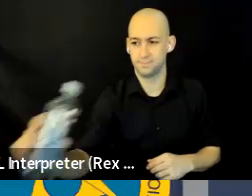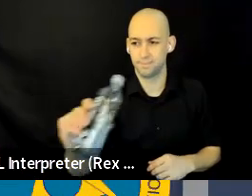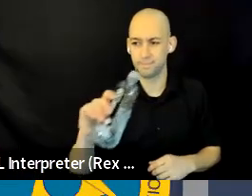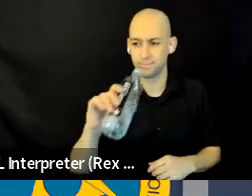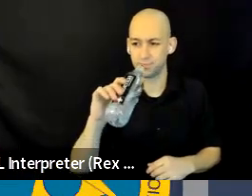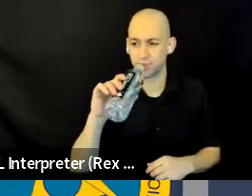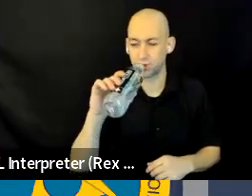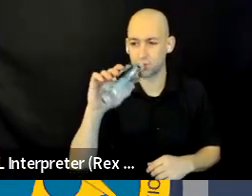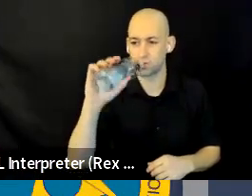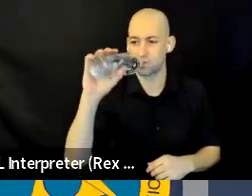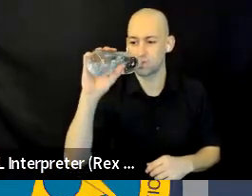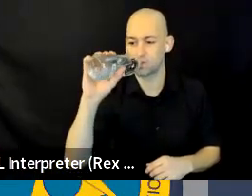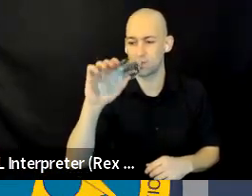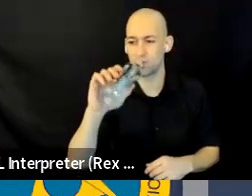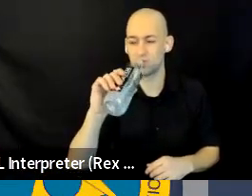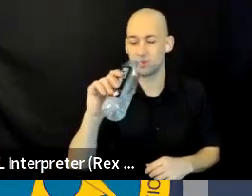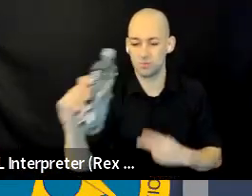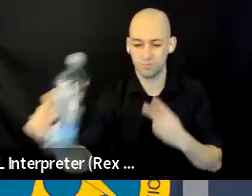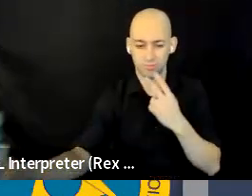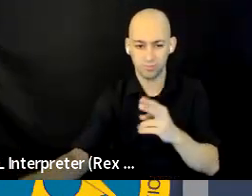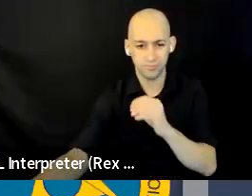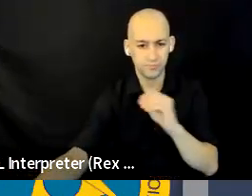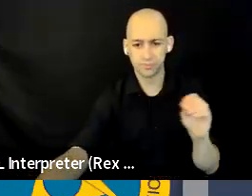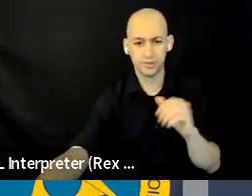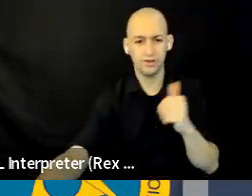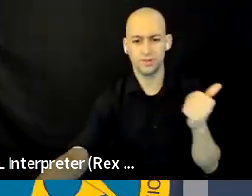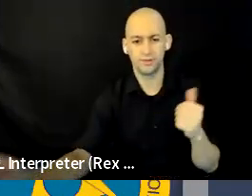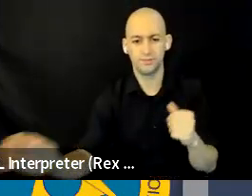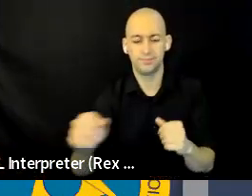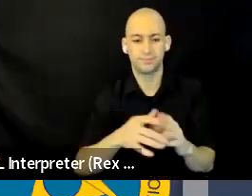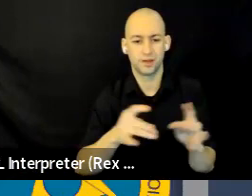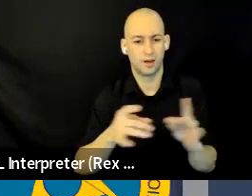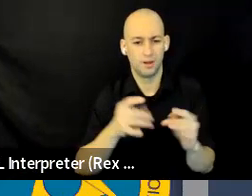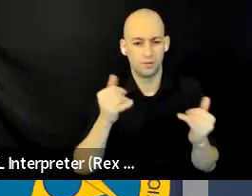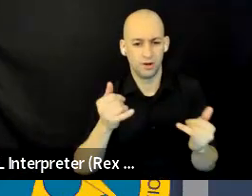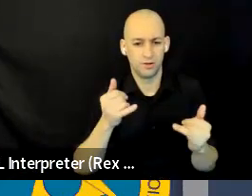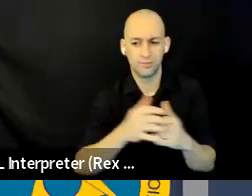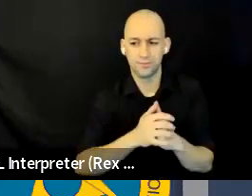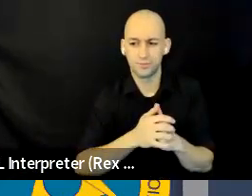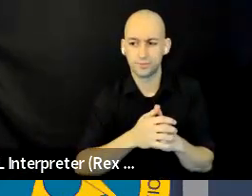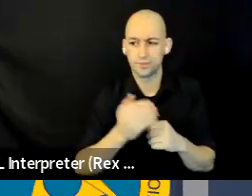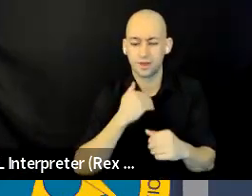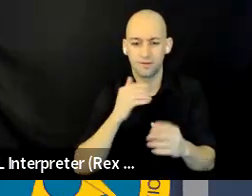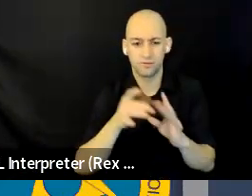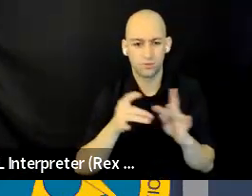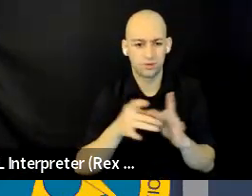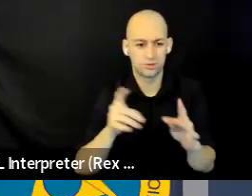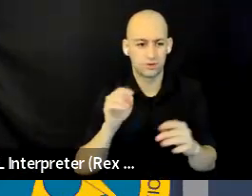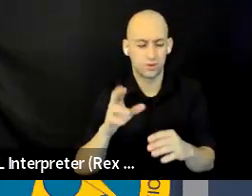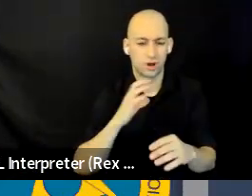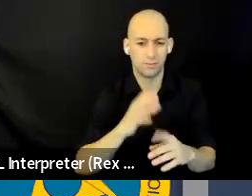Any other public comment? I see no other requests for comment at this time. Thank you. Thank you. Do we have any comments or questions from